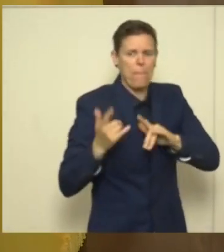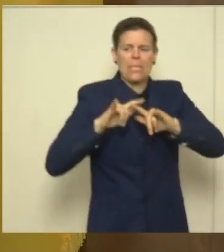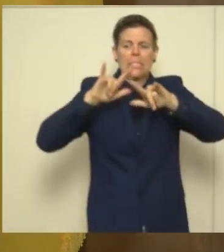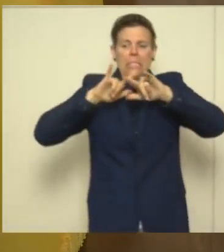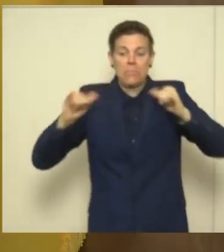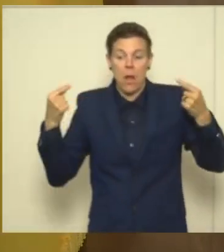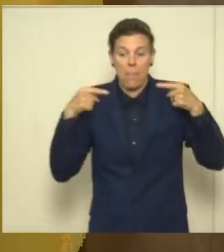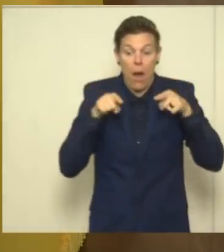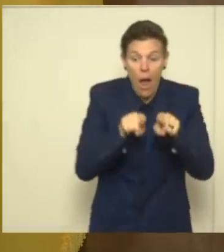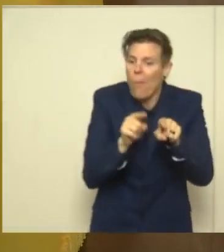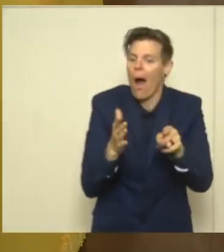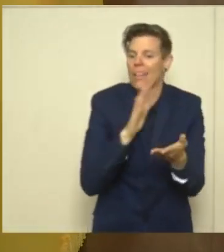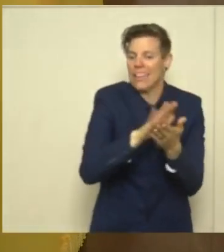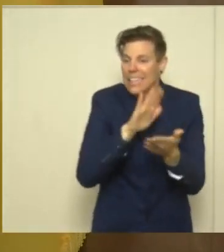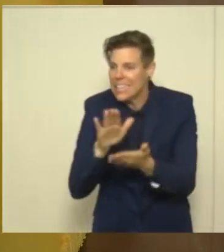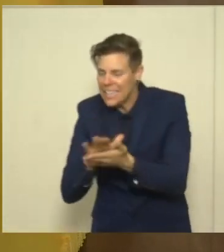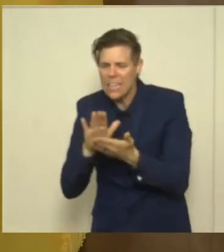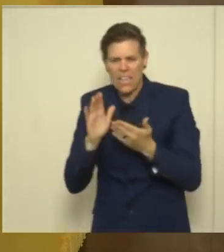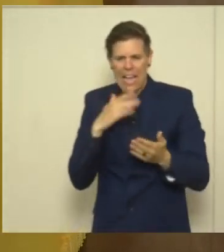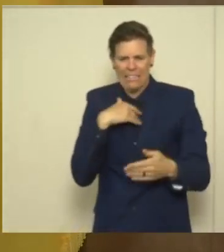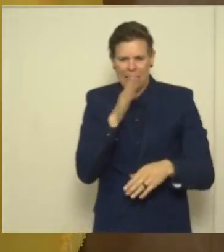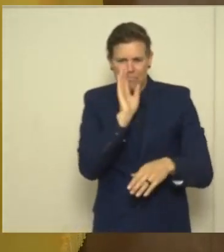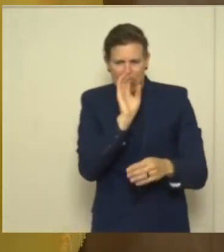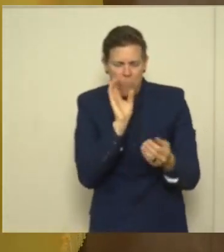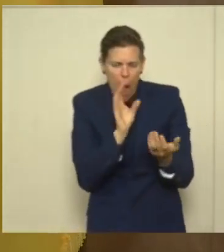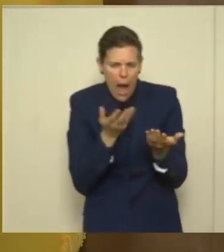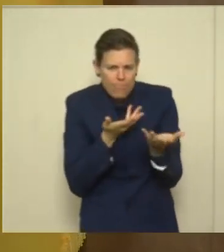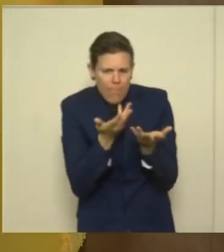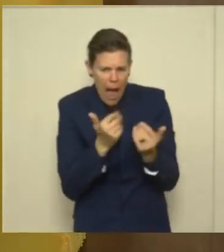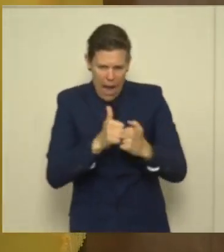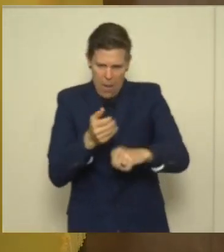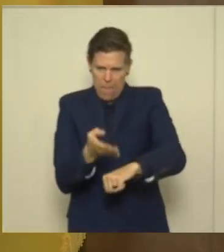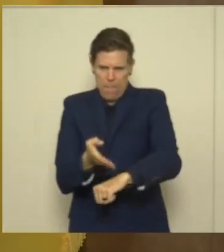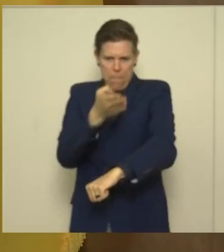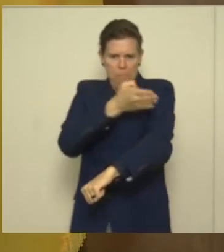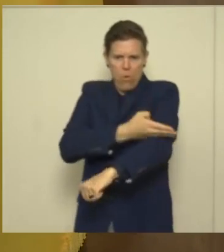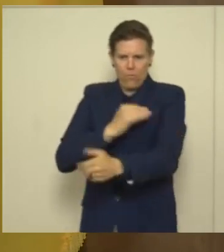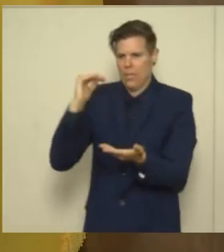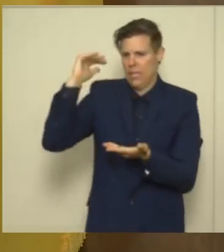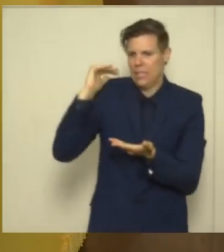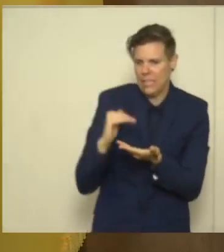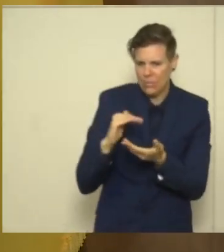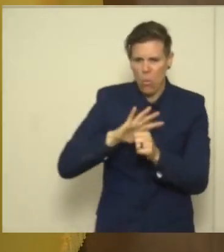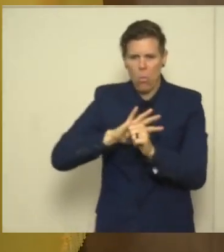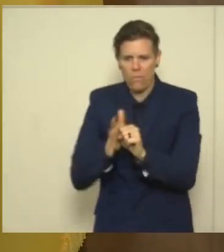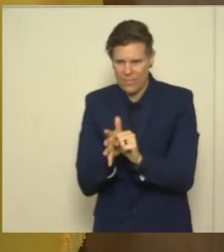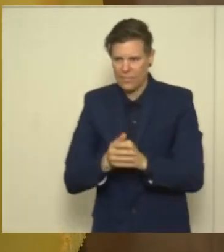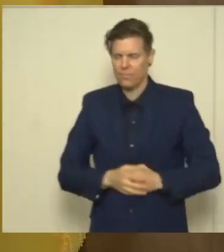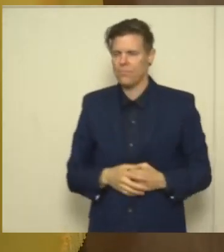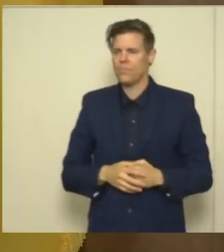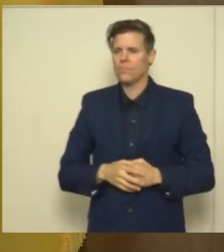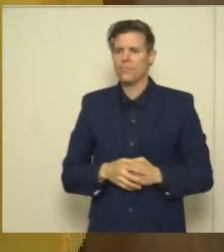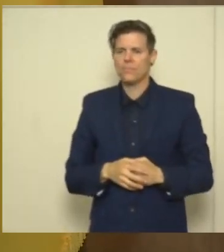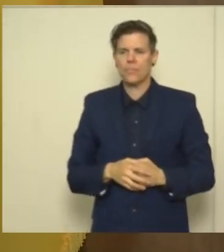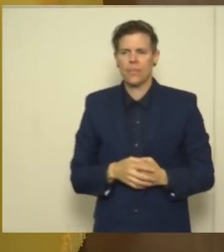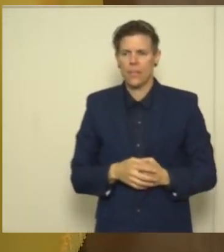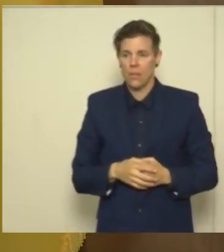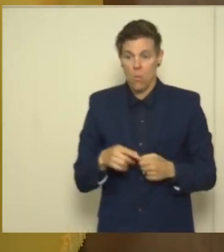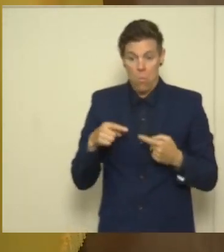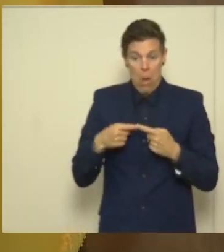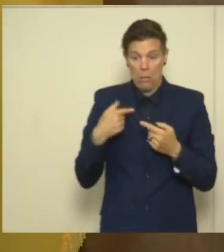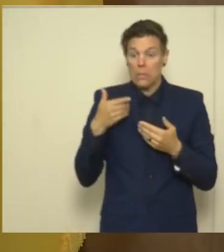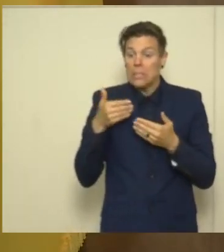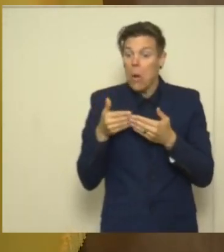spreading COVID. We suspect this is the first, opening up the public health order for additional stuff,